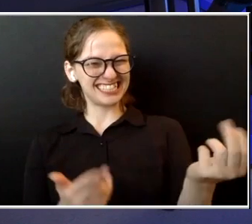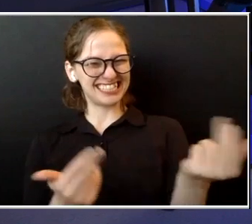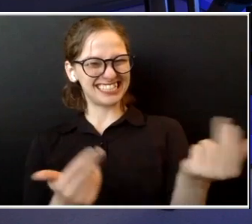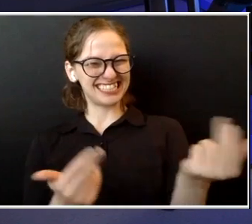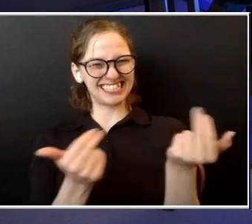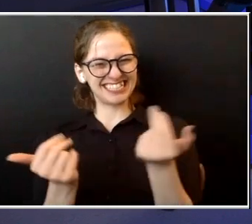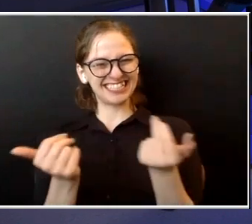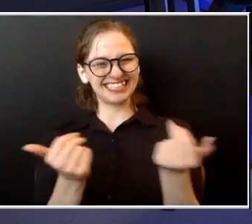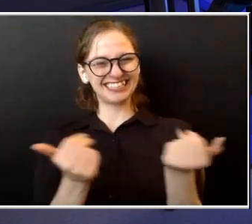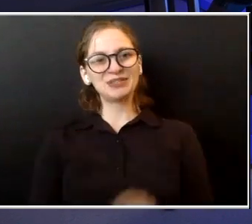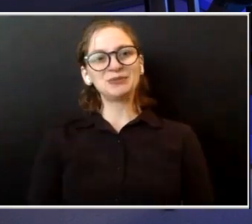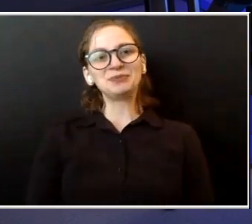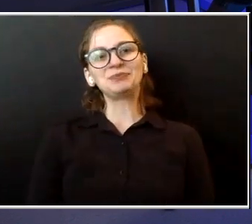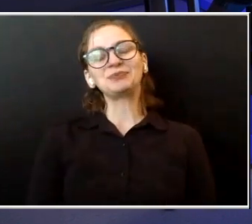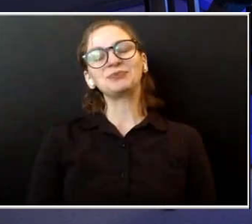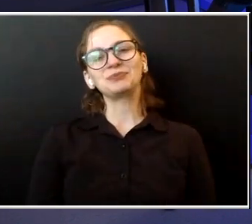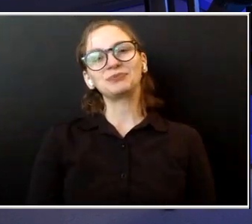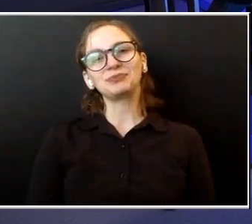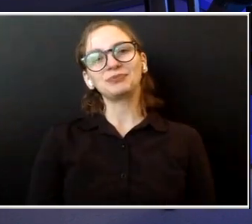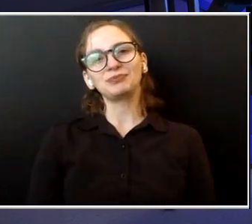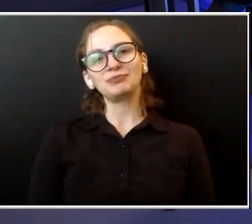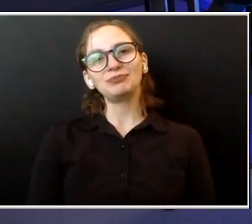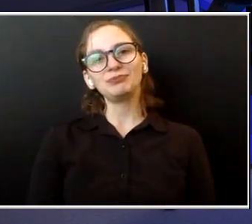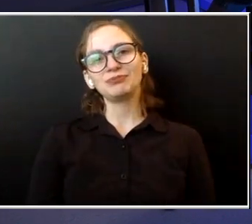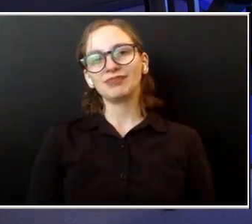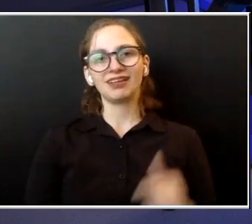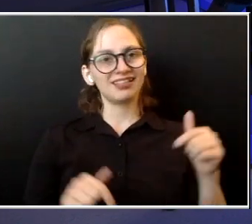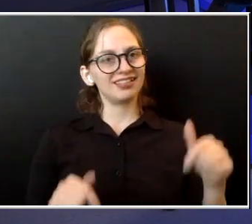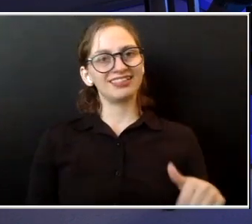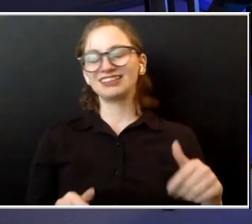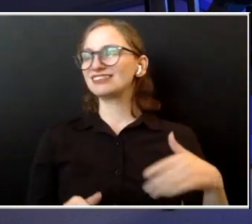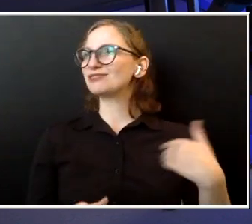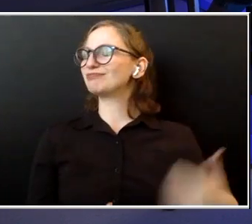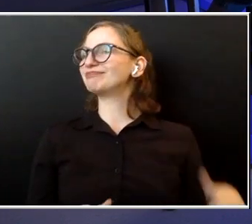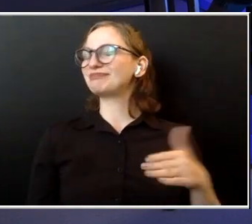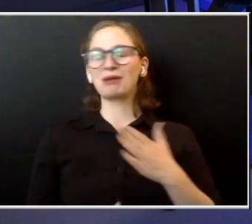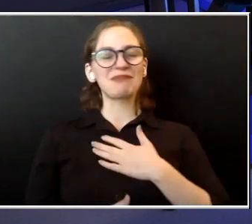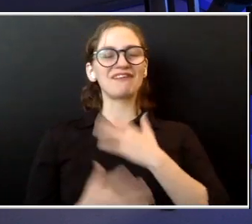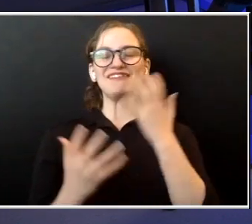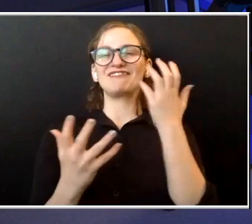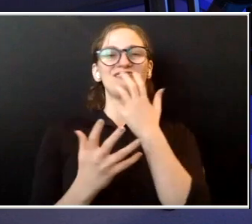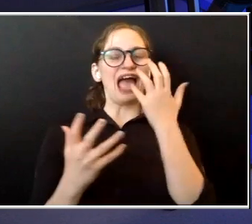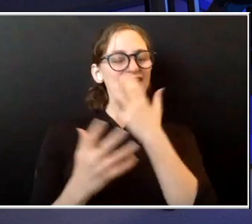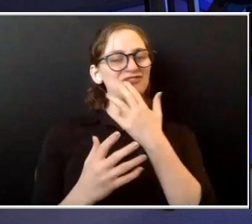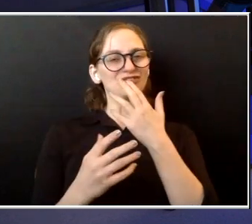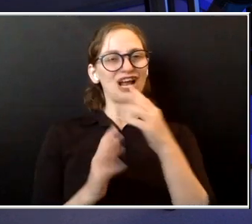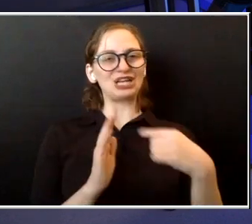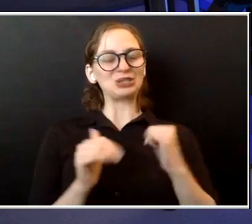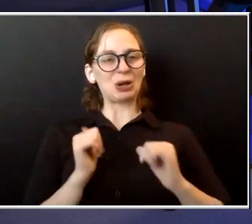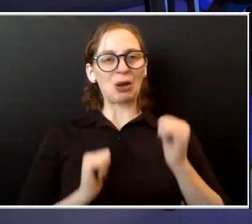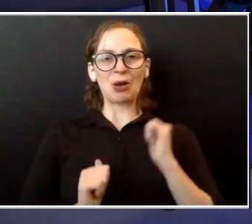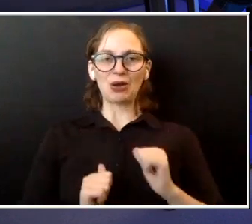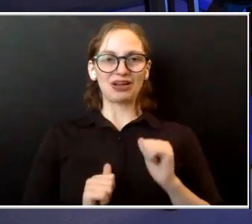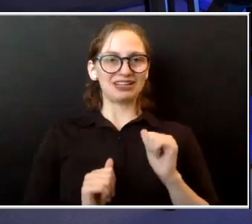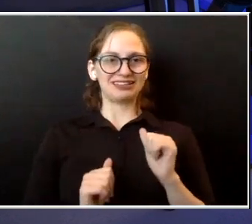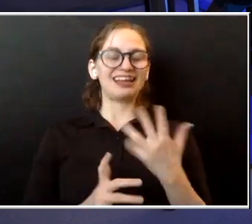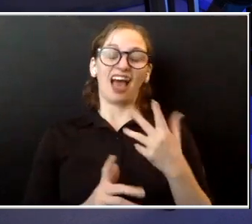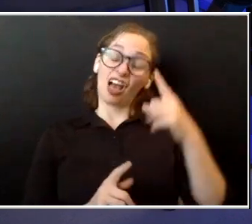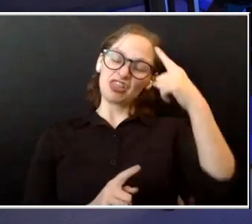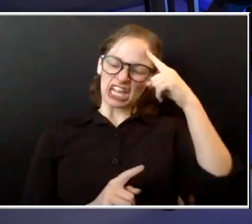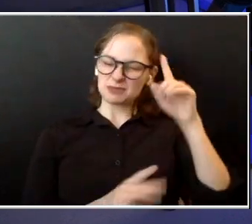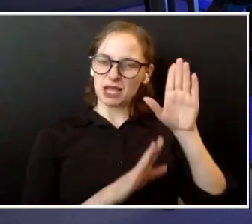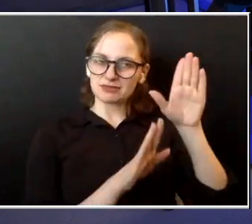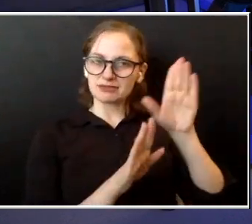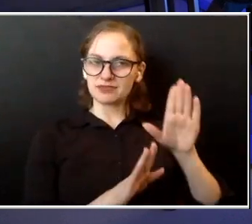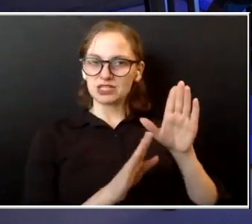All right, this has been I got to tell you, this is one of my favorite programs we've done. It's been a great discussion. I think it's because of our terrific guests, not because of these guys.